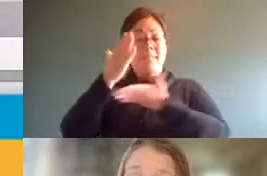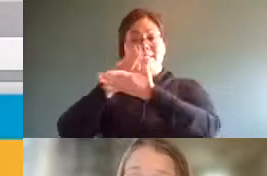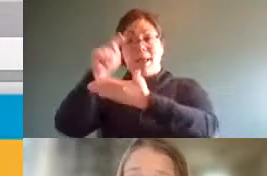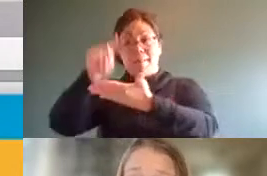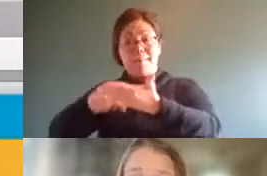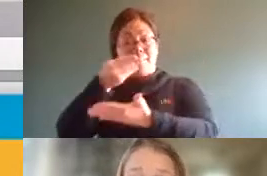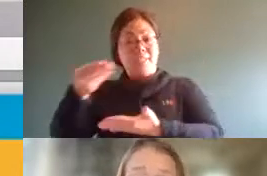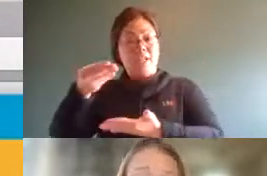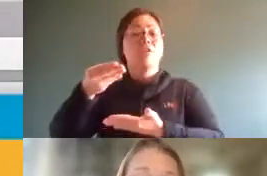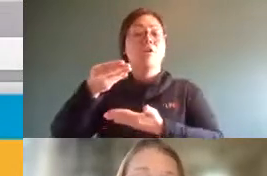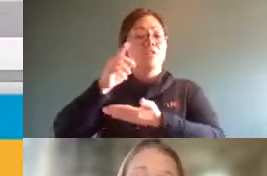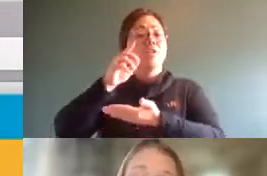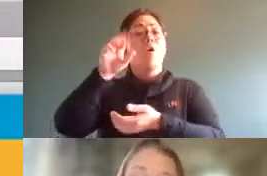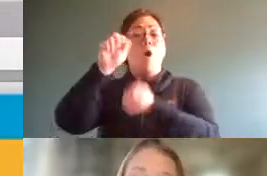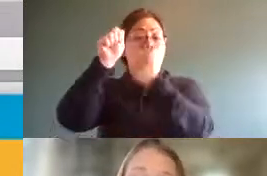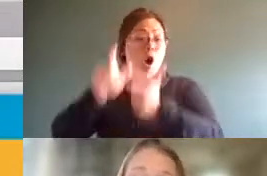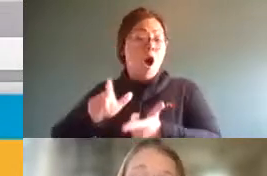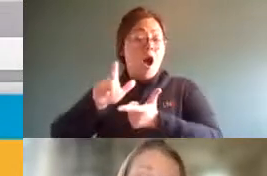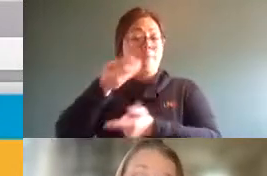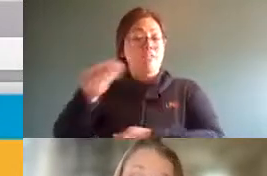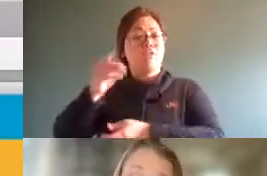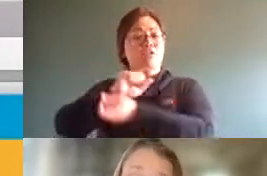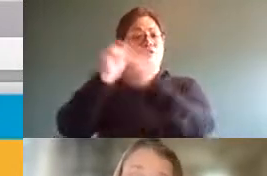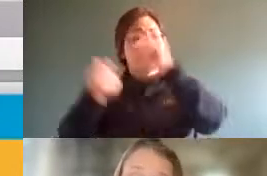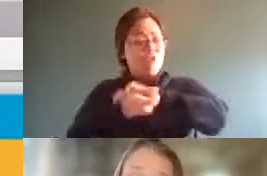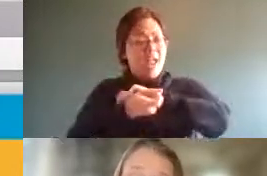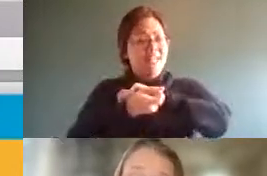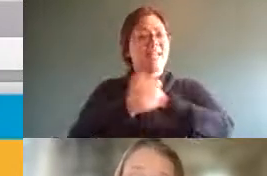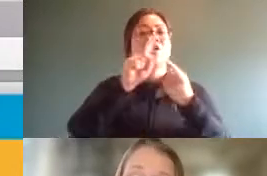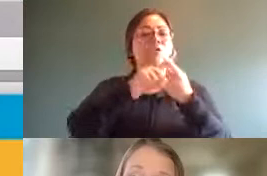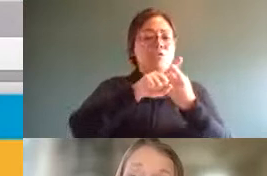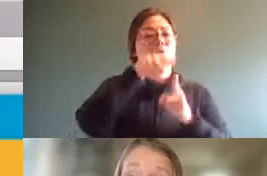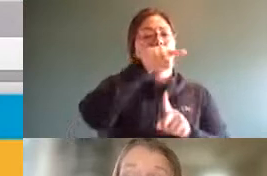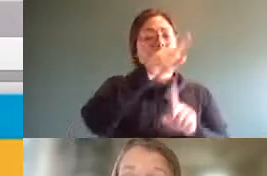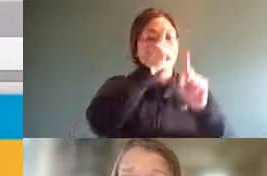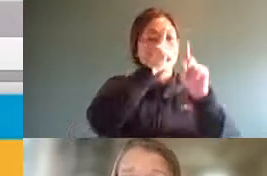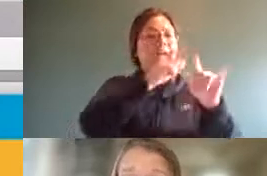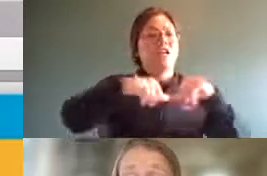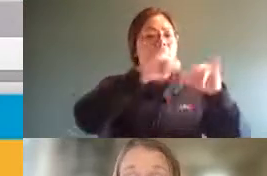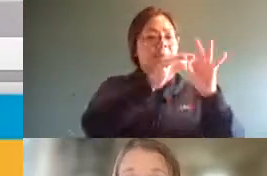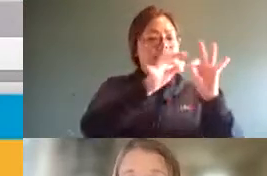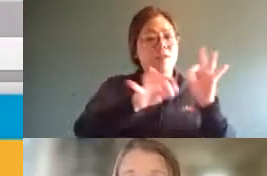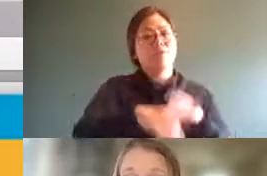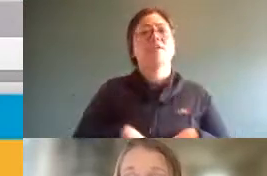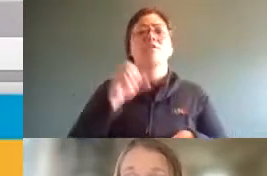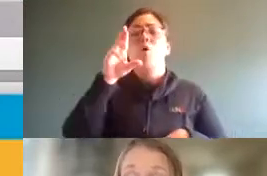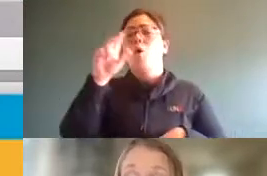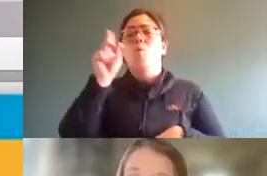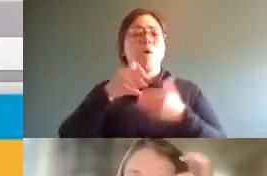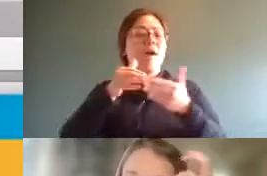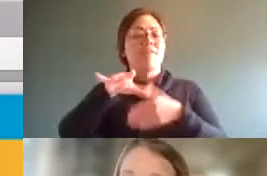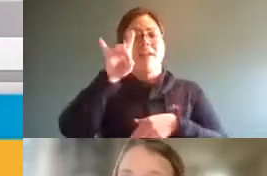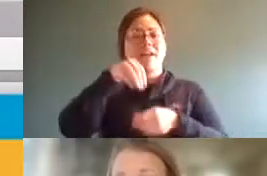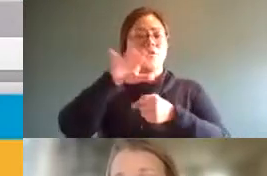those materials into the languages that you're targeting for your workforce, or just that are found in your region that are